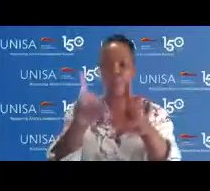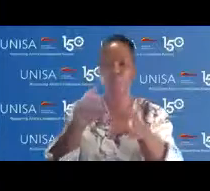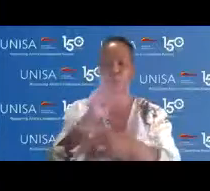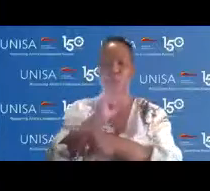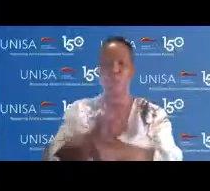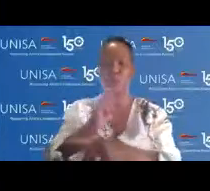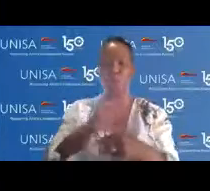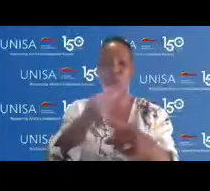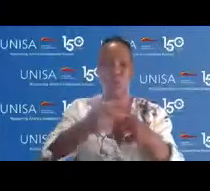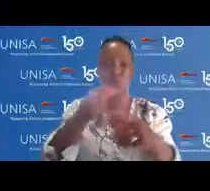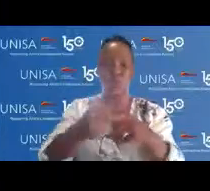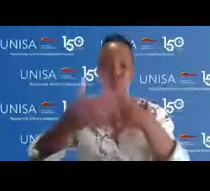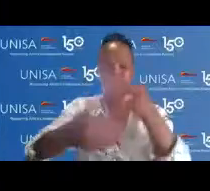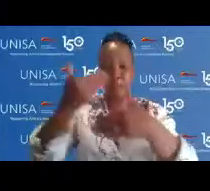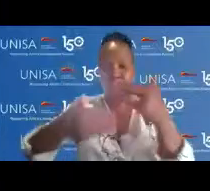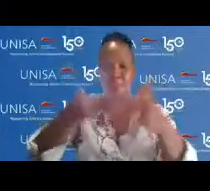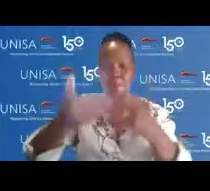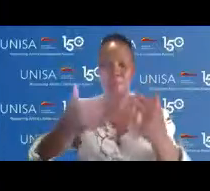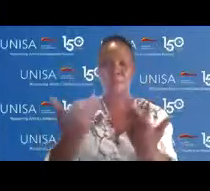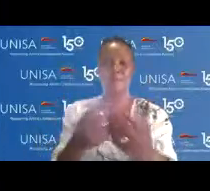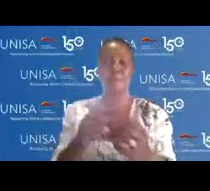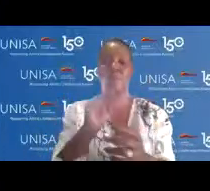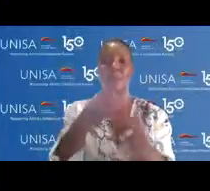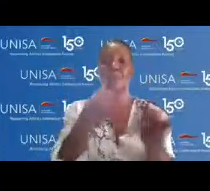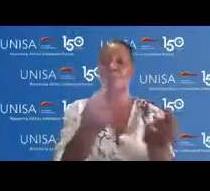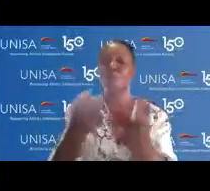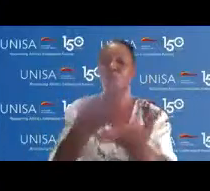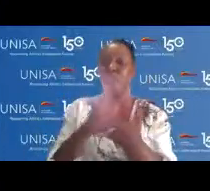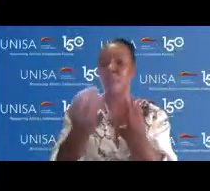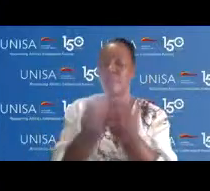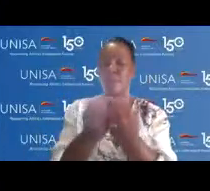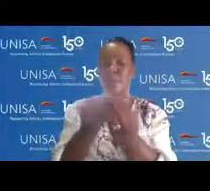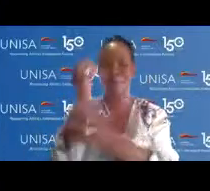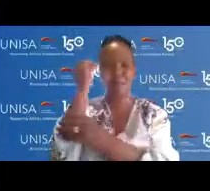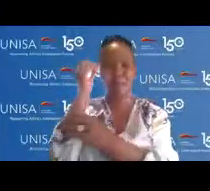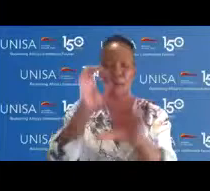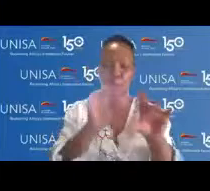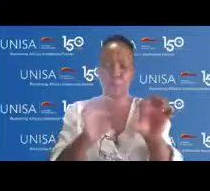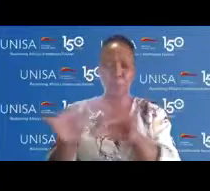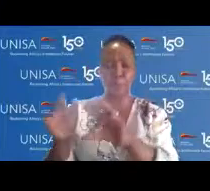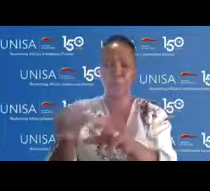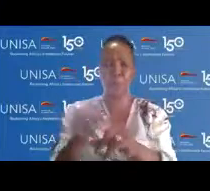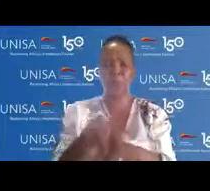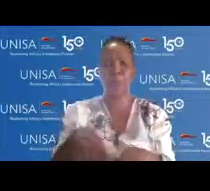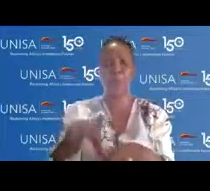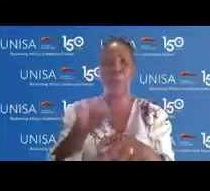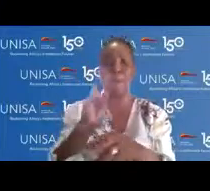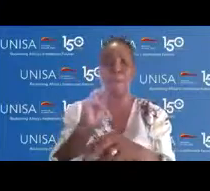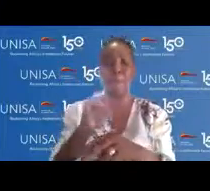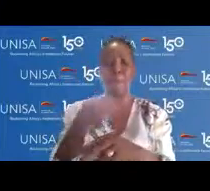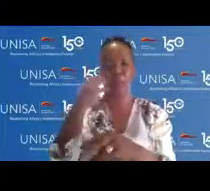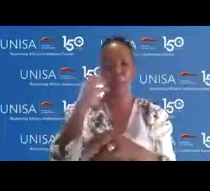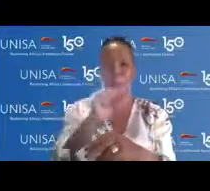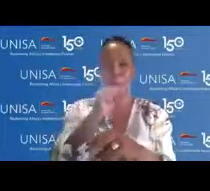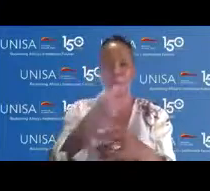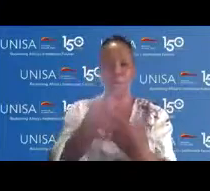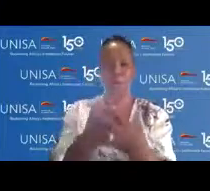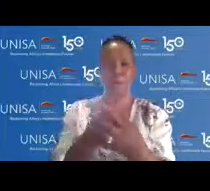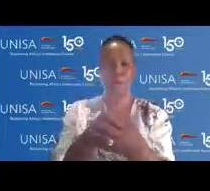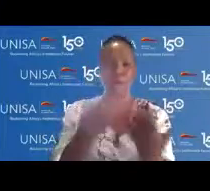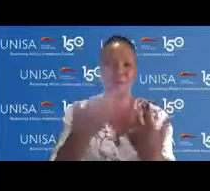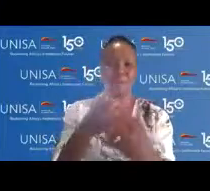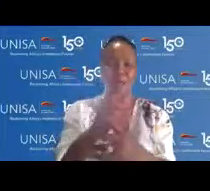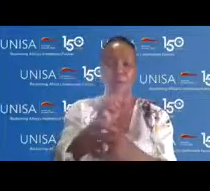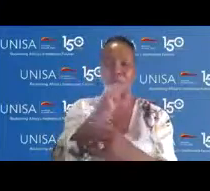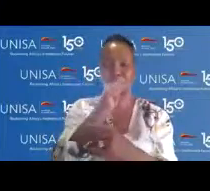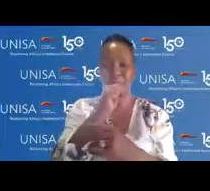it. But I'm going to do something interesting. I'll tap on this microphone icon and I will speak, or I will speak